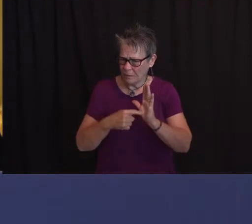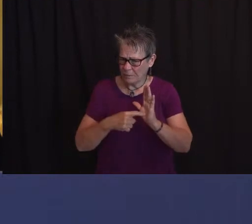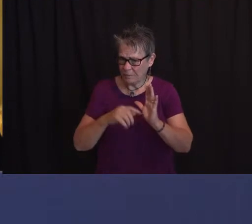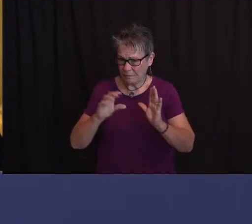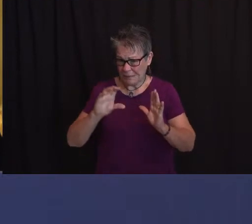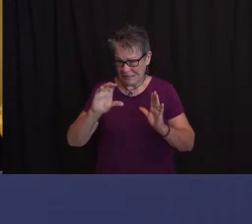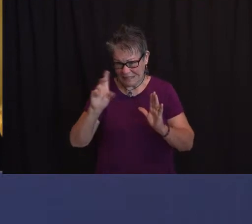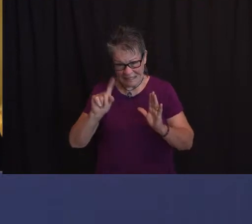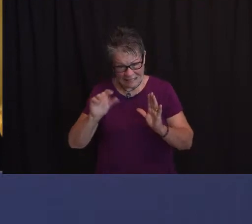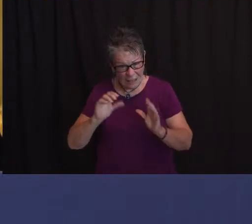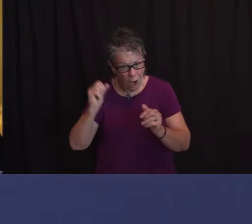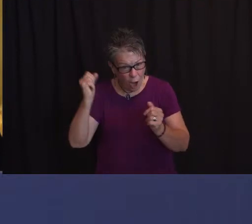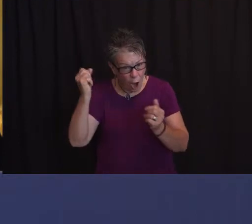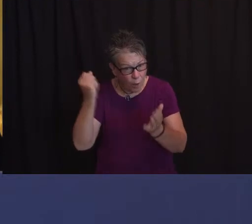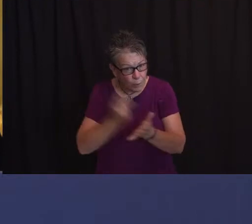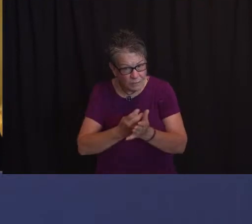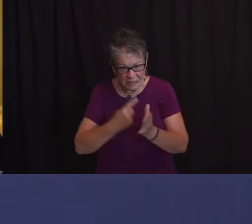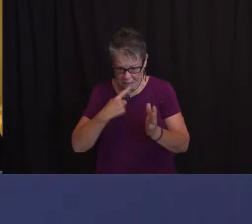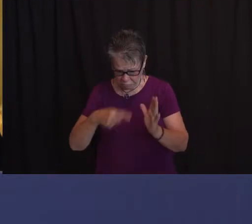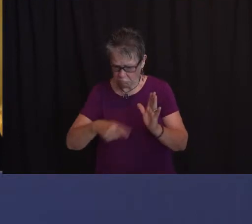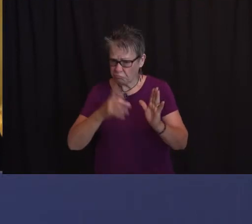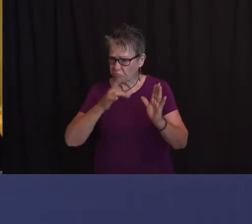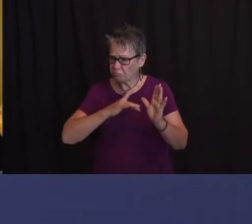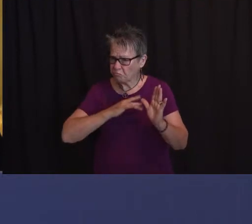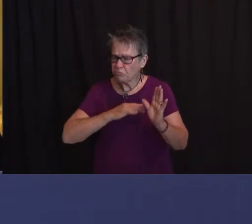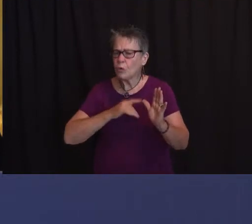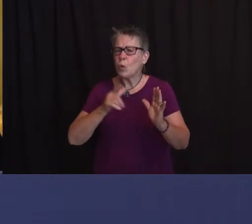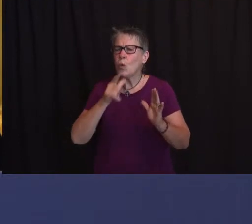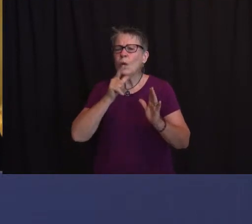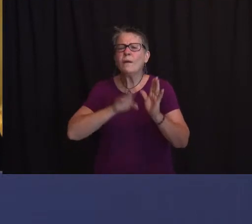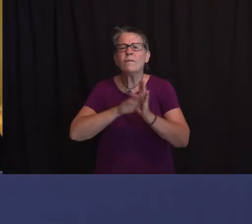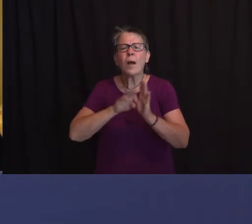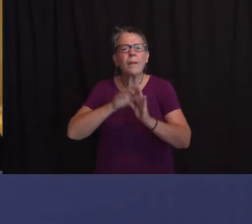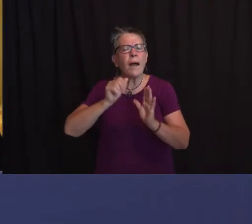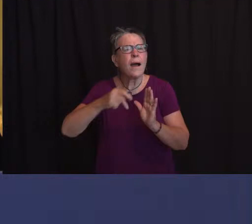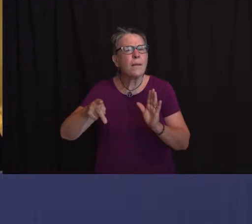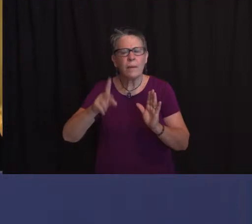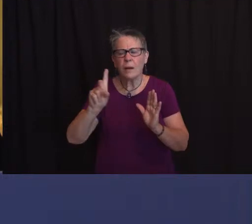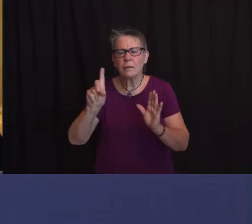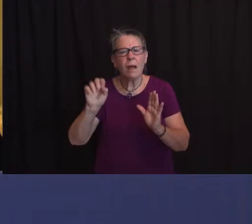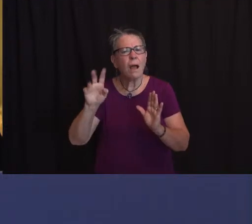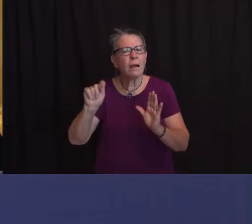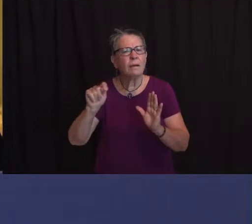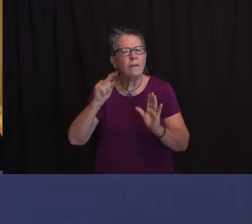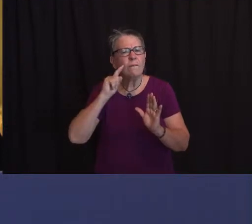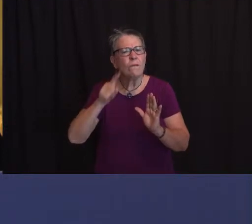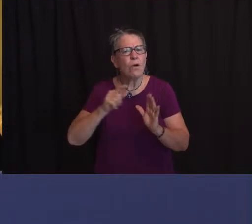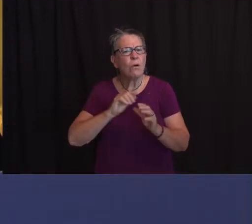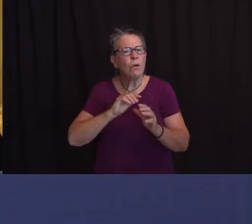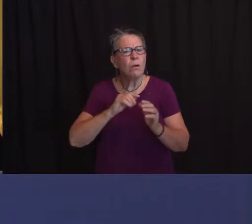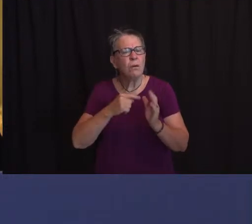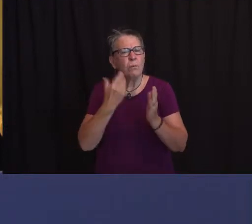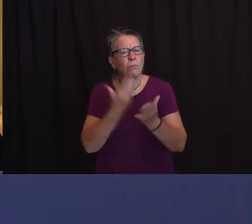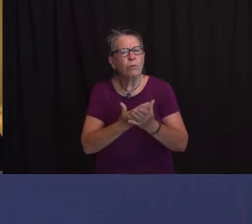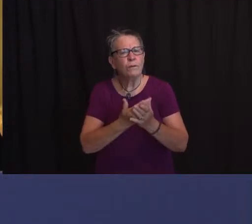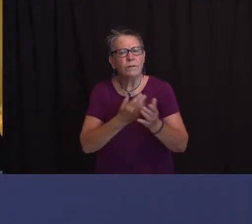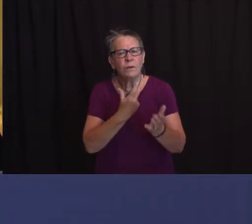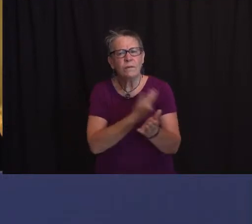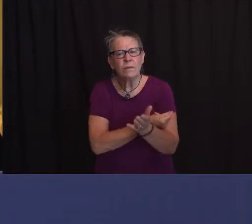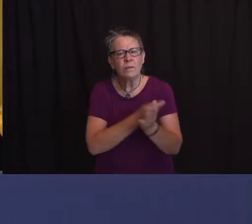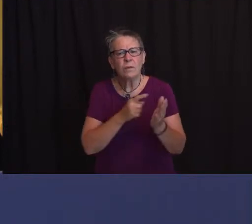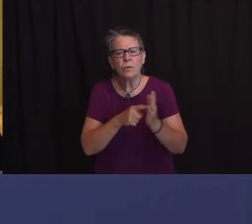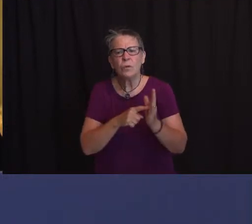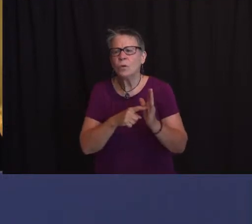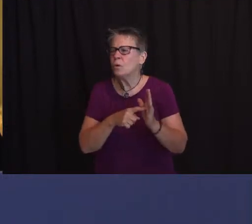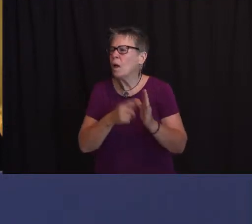CDC. Who developed it? How much is the state paying this entity to use the app? And what third-party vendors, if any, will have access